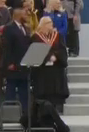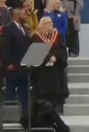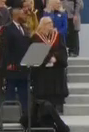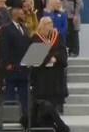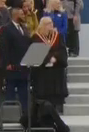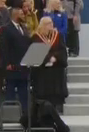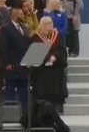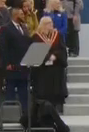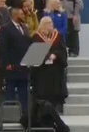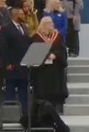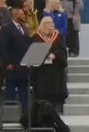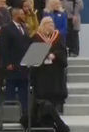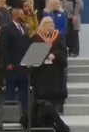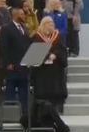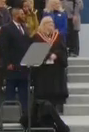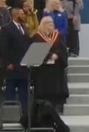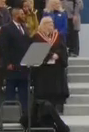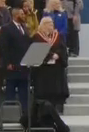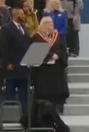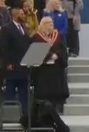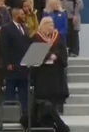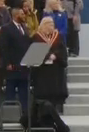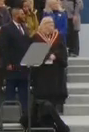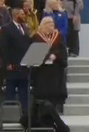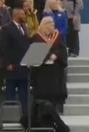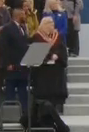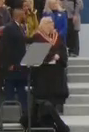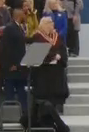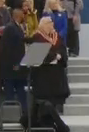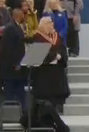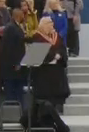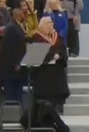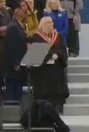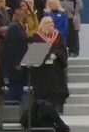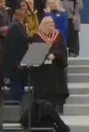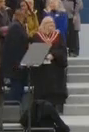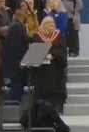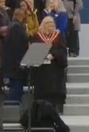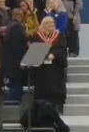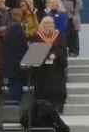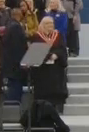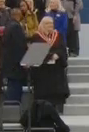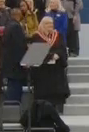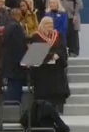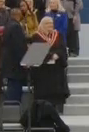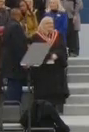did not see Governor Rendell come in. He has also been battling some health issues, as we've heard.